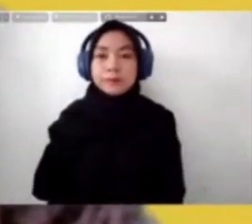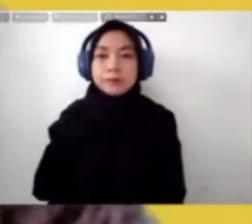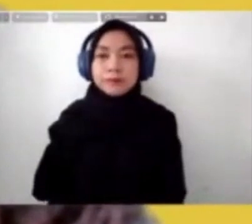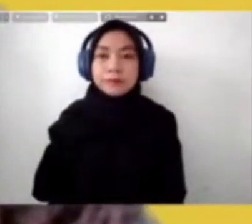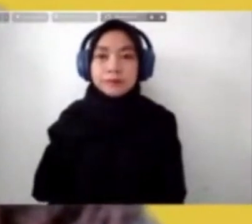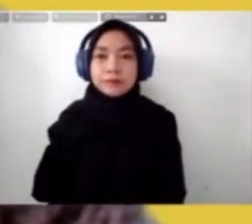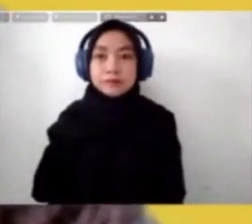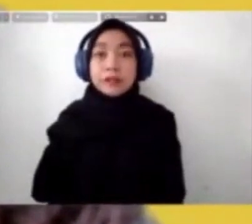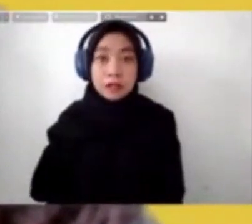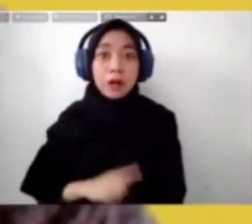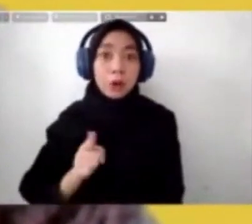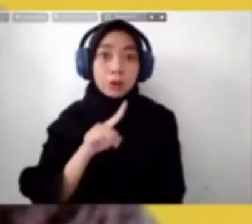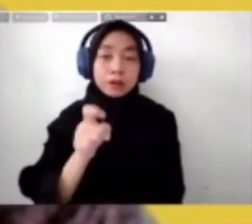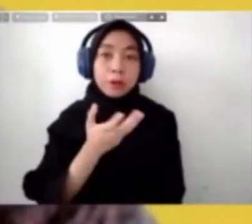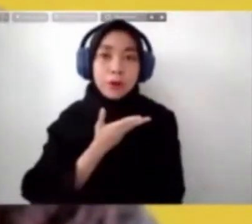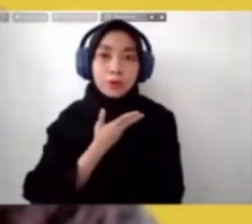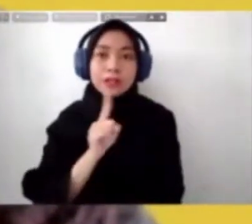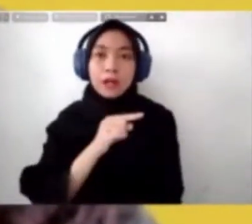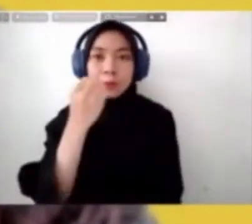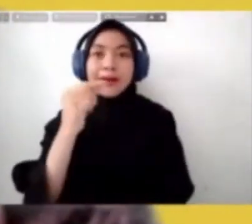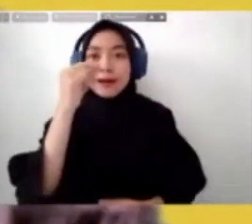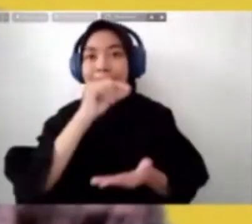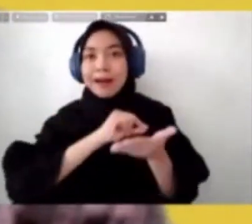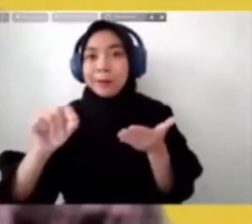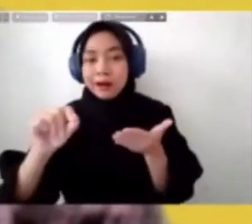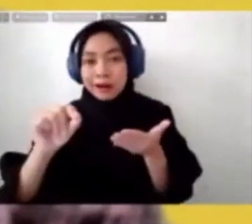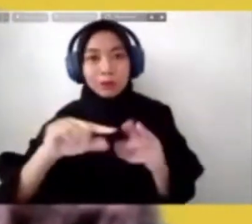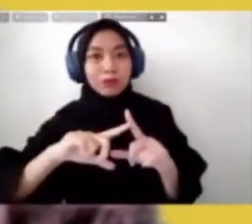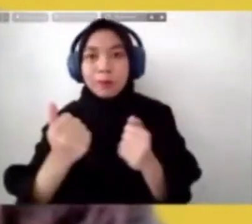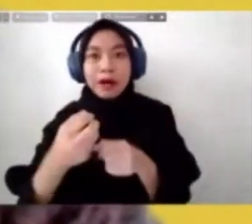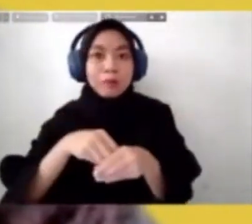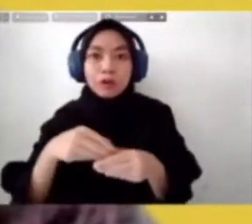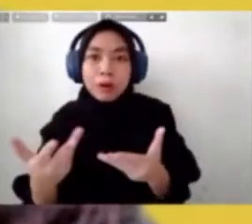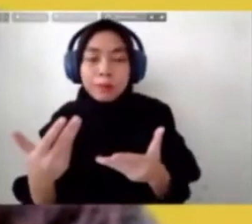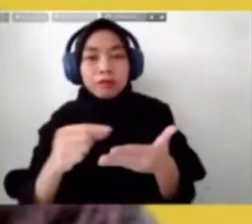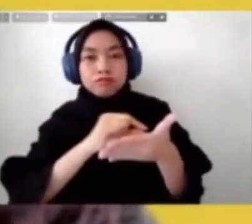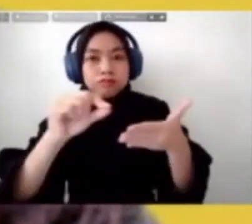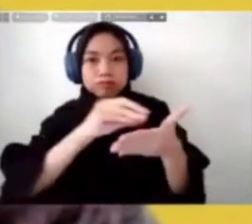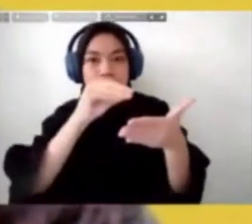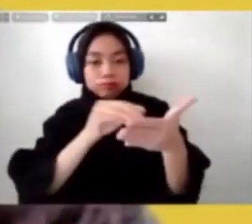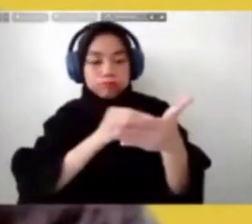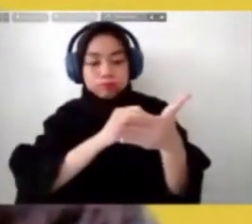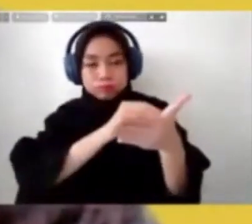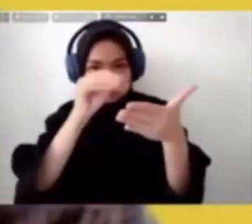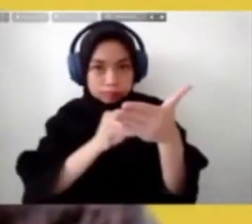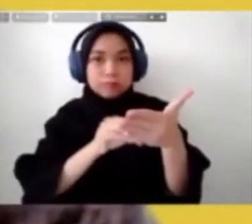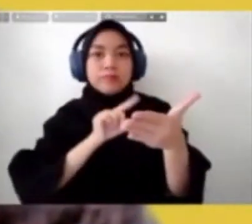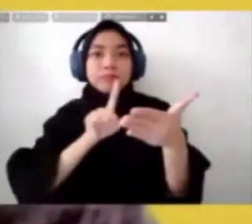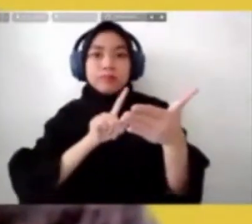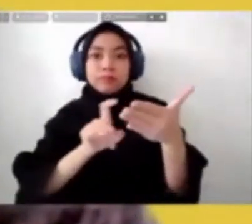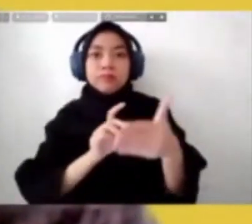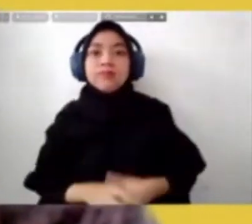write also your name and the institution you belong to. As already mentioned in the brief introductory